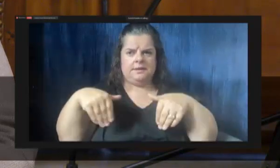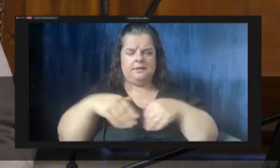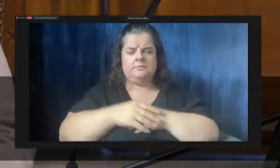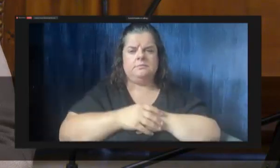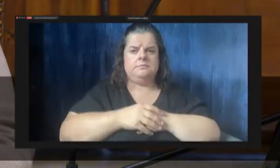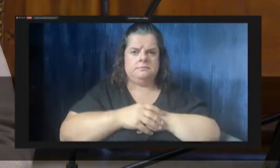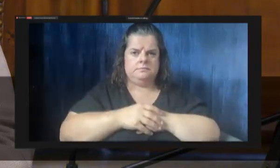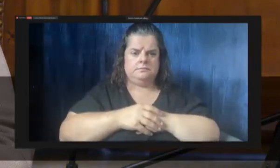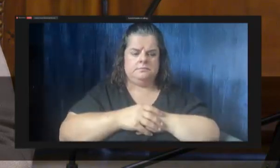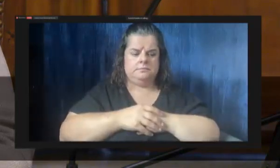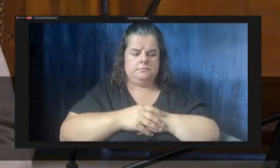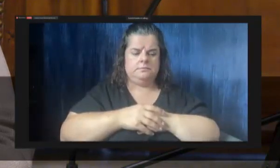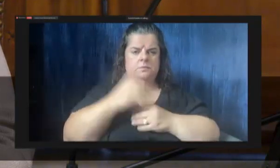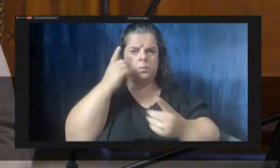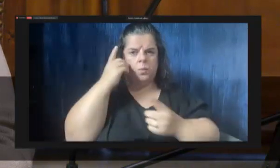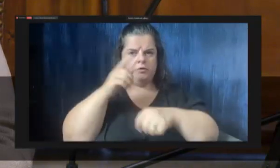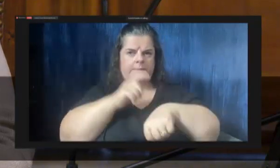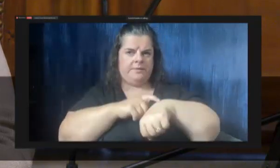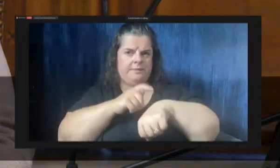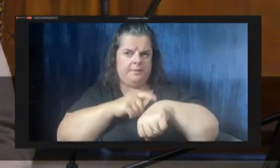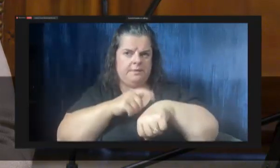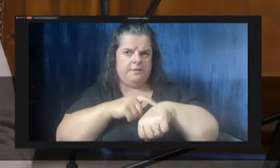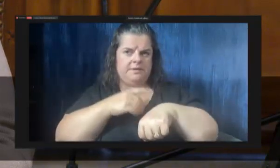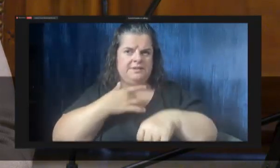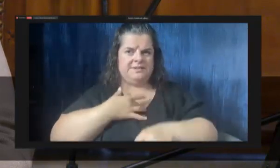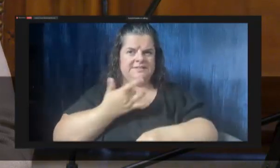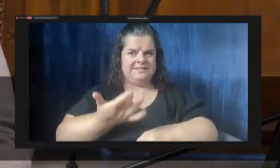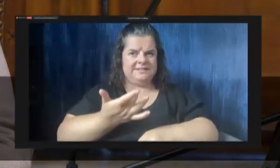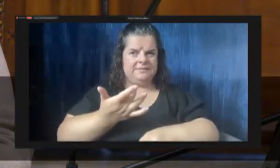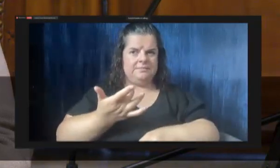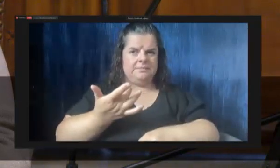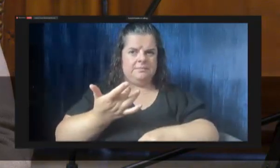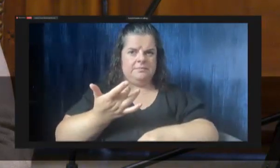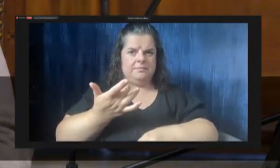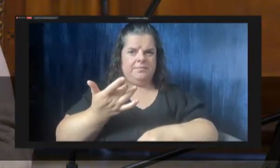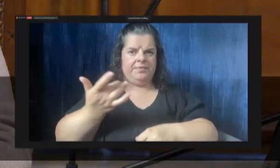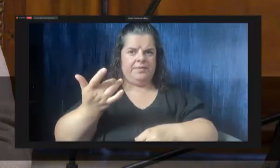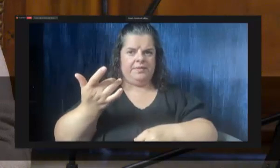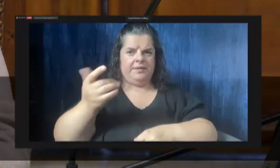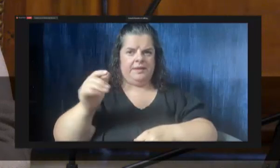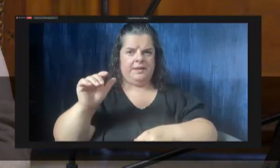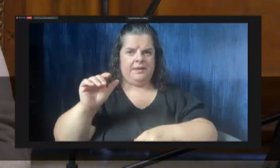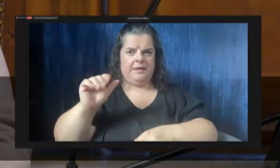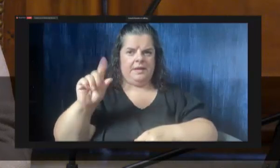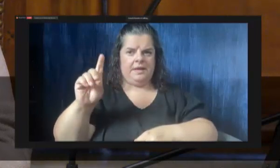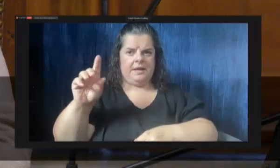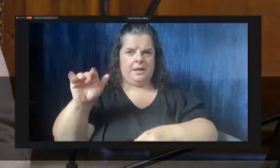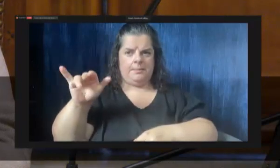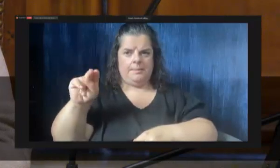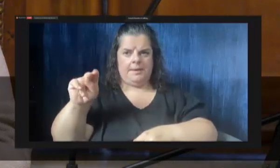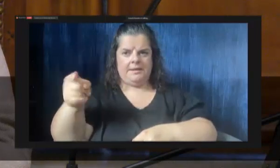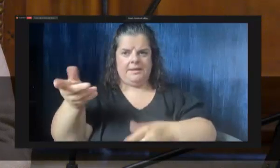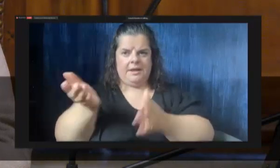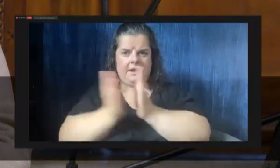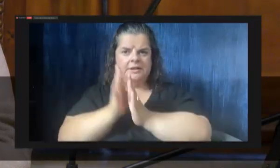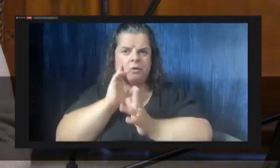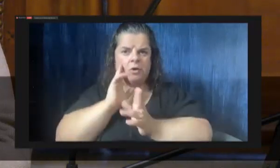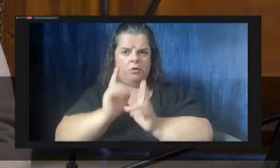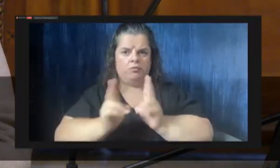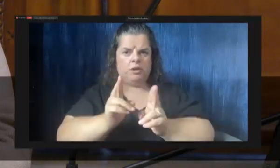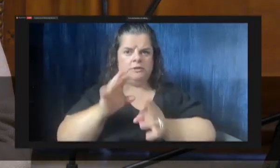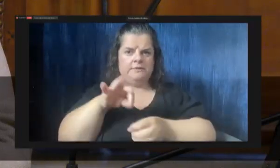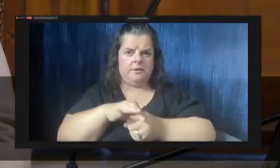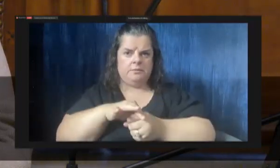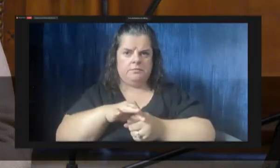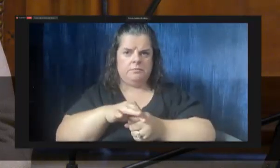I am wondering about the timing. It does seem like the administration is asking for us to rush this vote. And